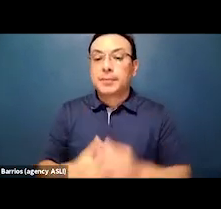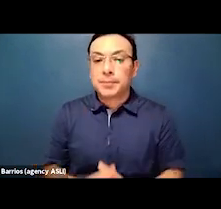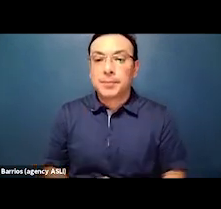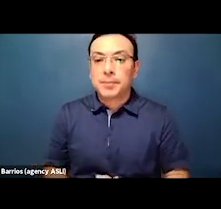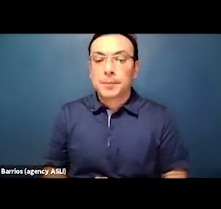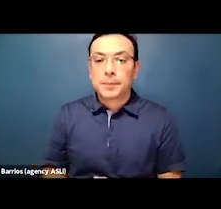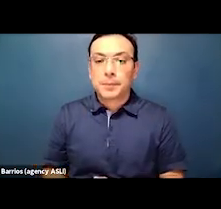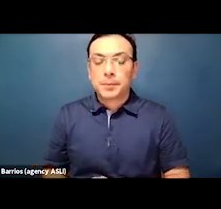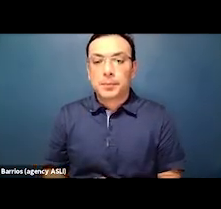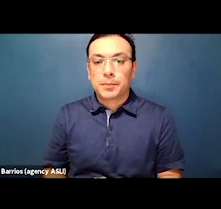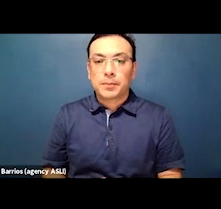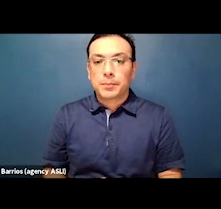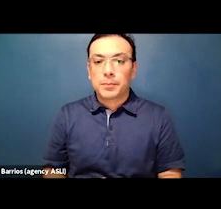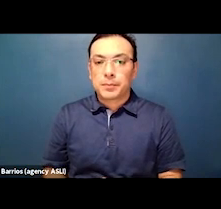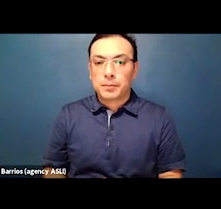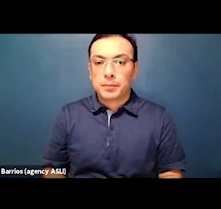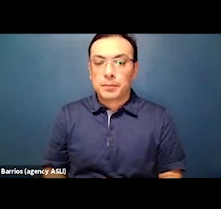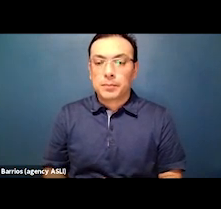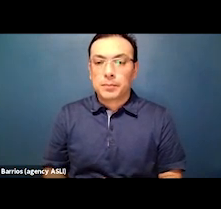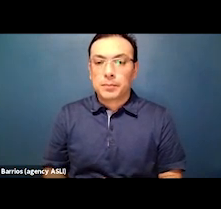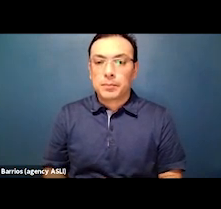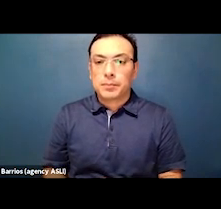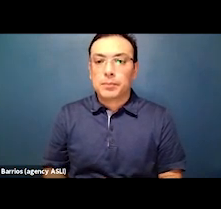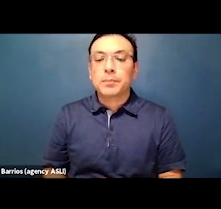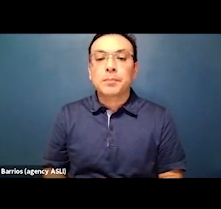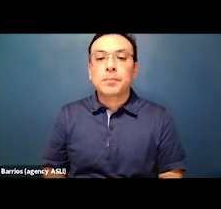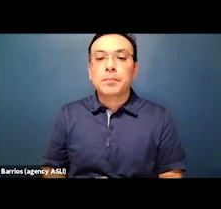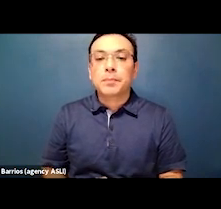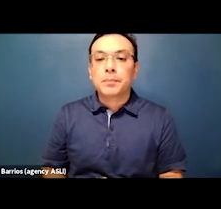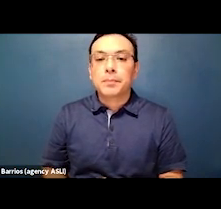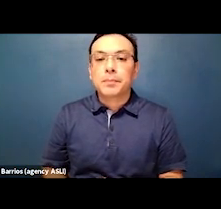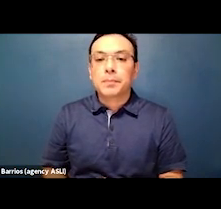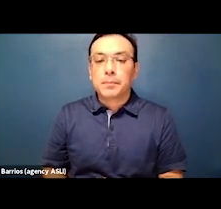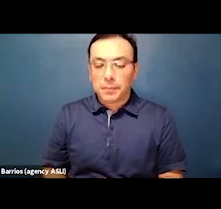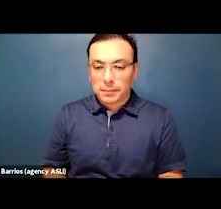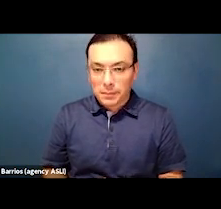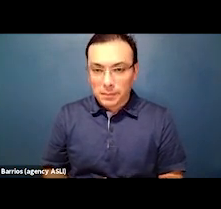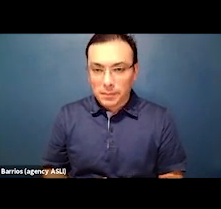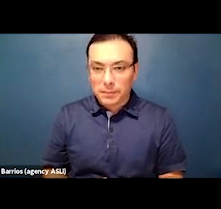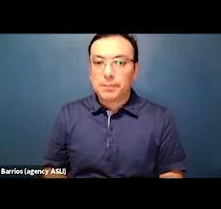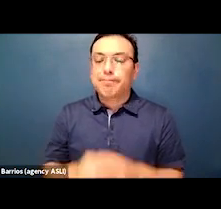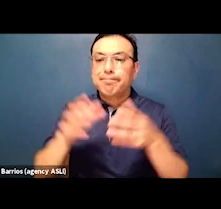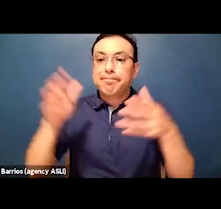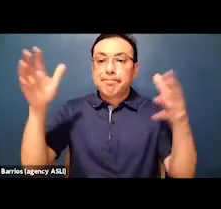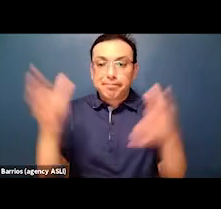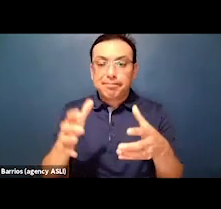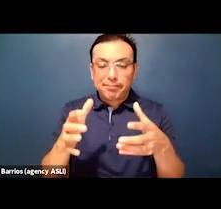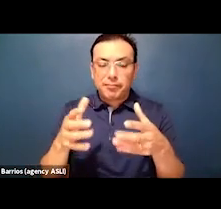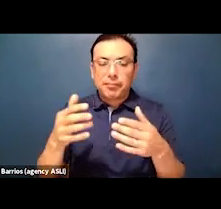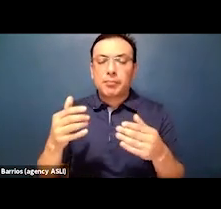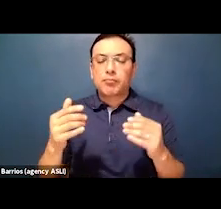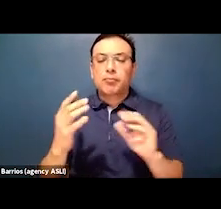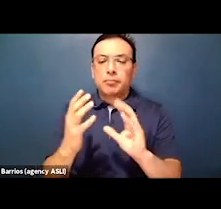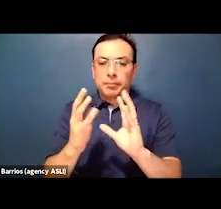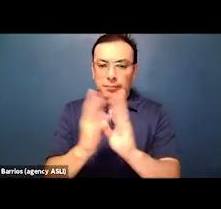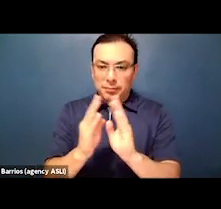So these calls were really a way for the city to update the community. We